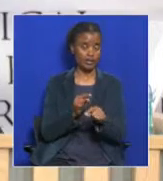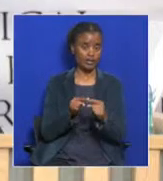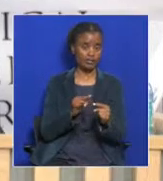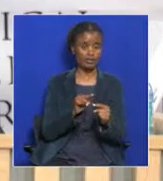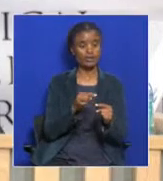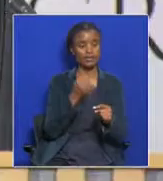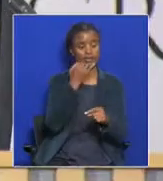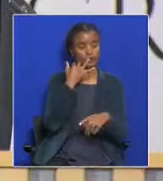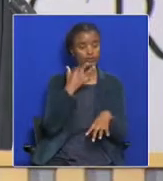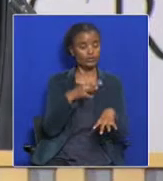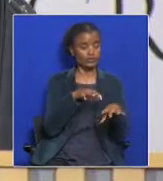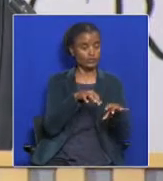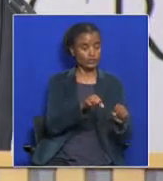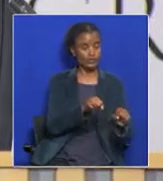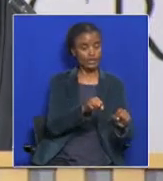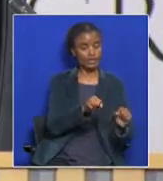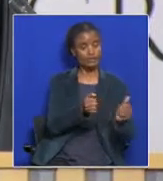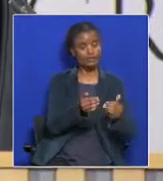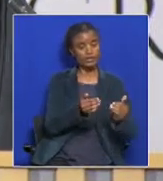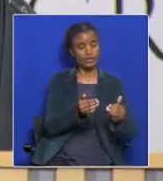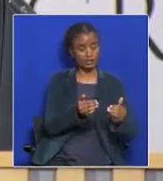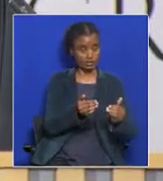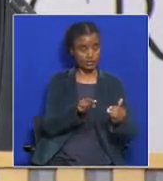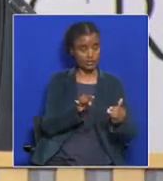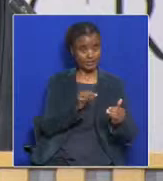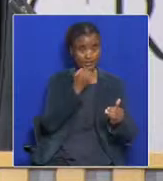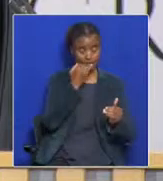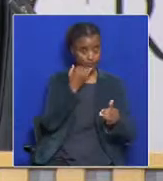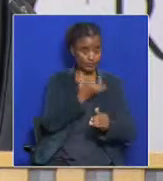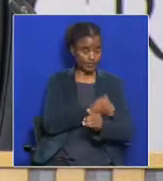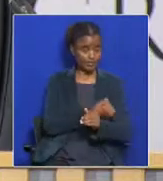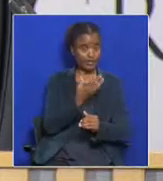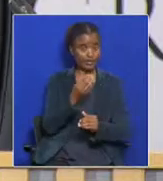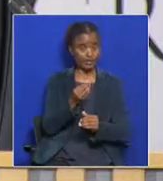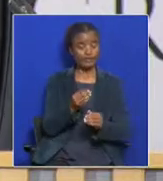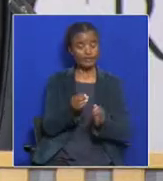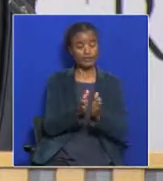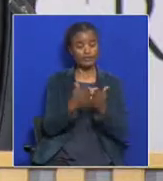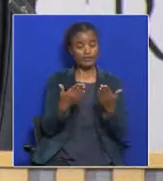yeah. Is it Yes. still? I need you to turn to page 89.